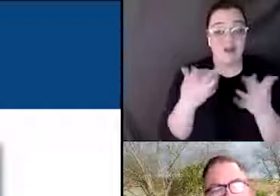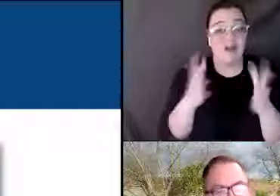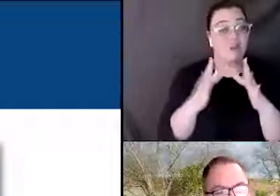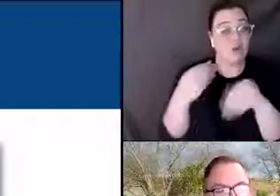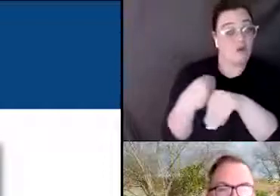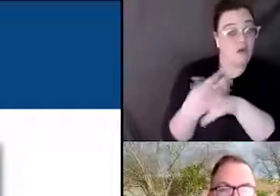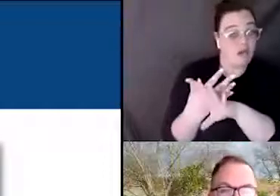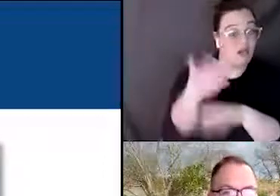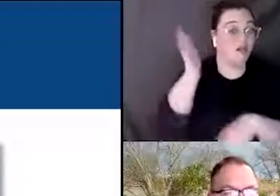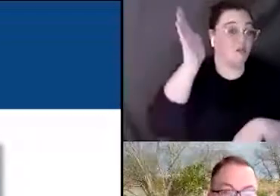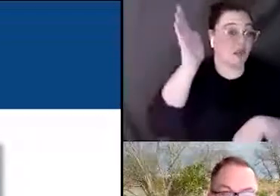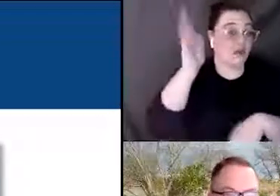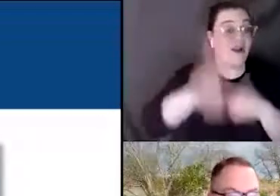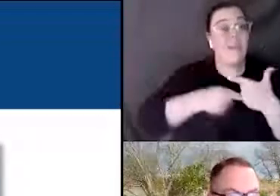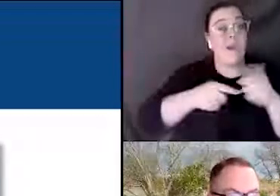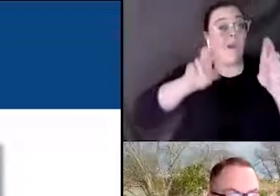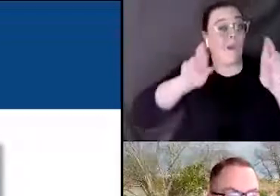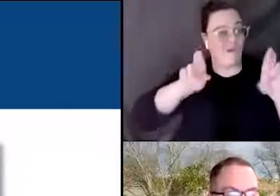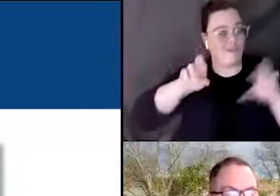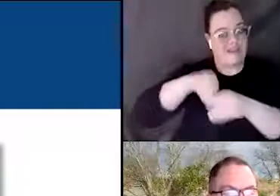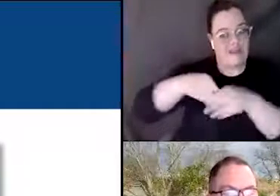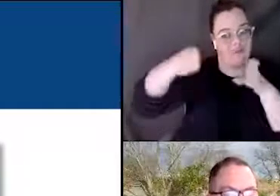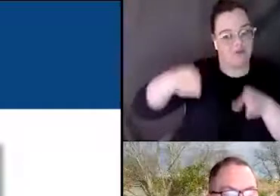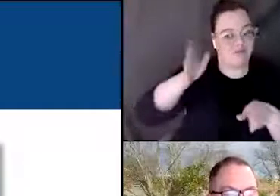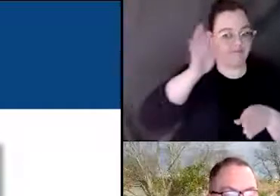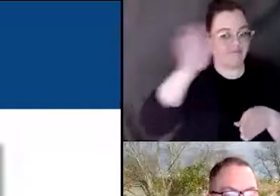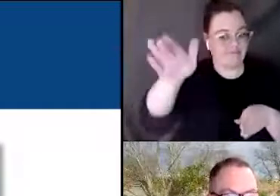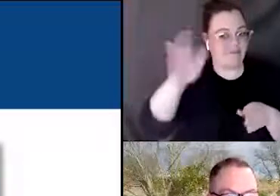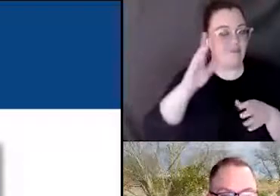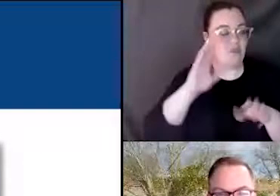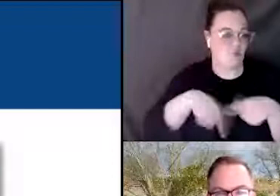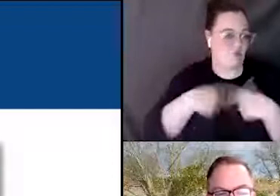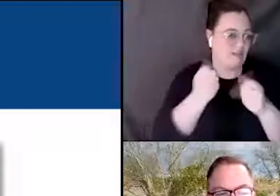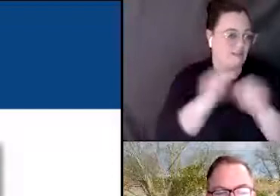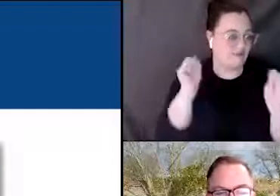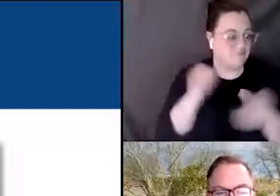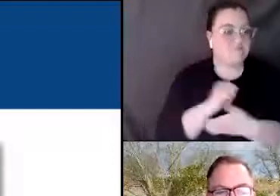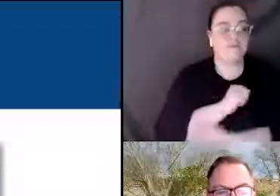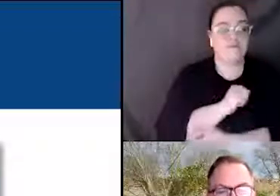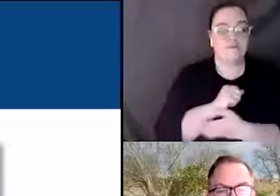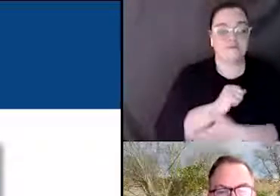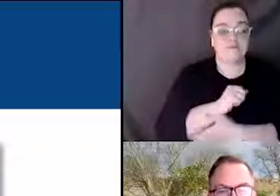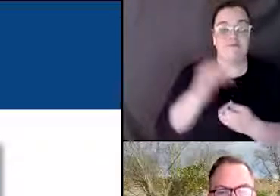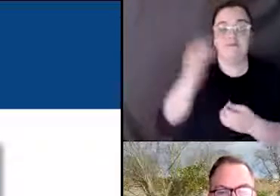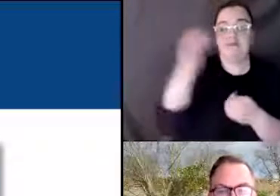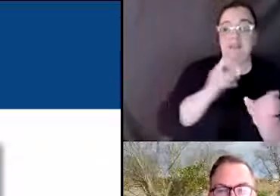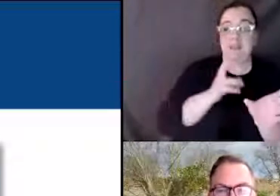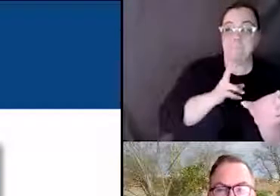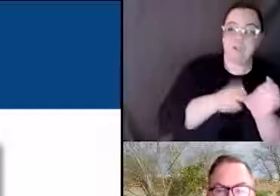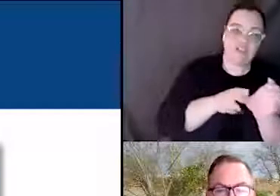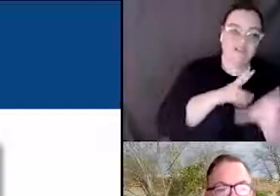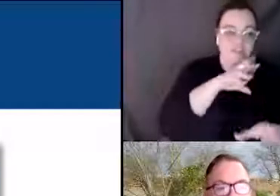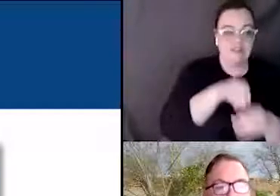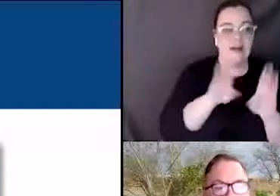and hopefully in person once we can too. We also have a participation bureau, which is really looking at a county by